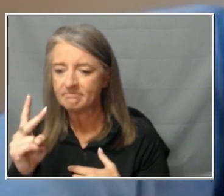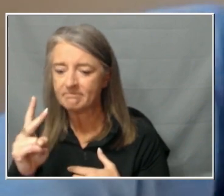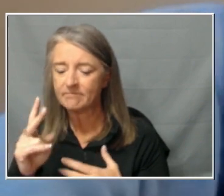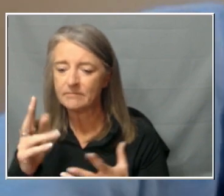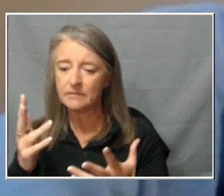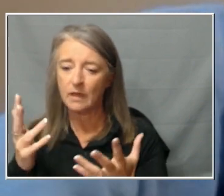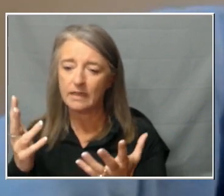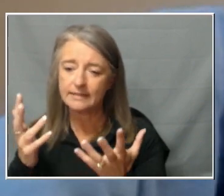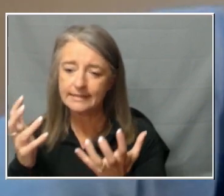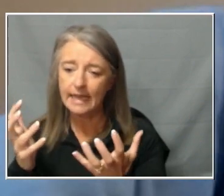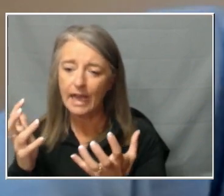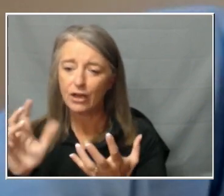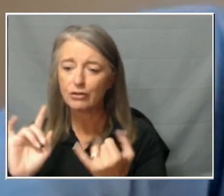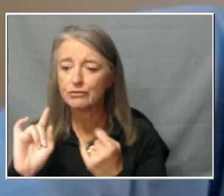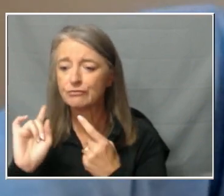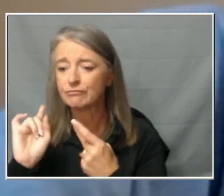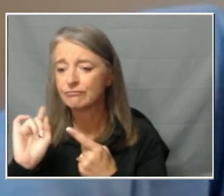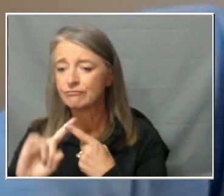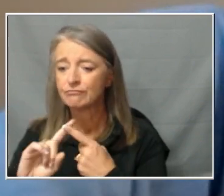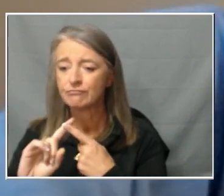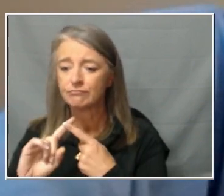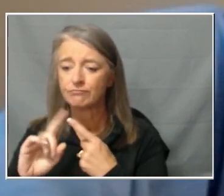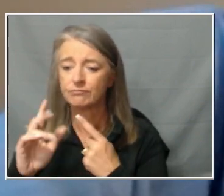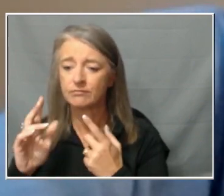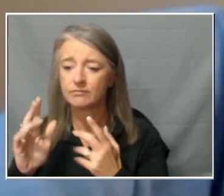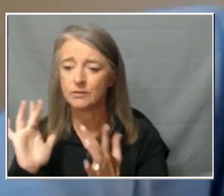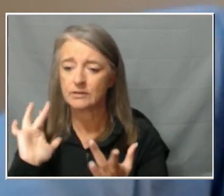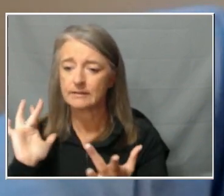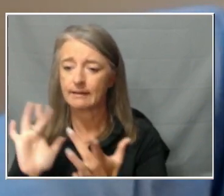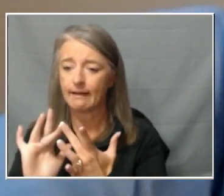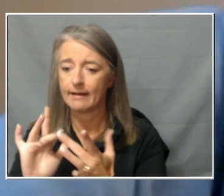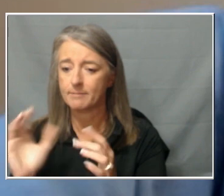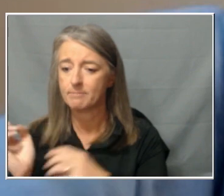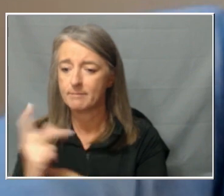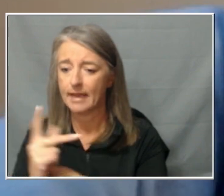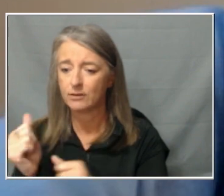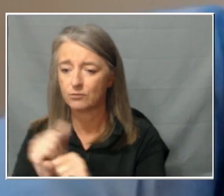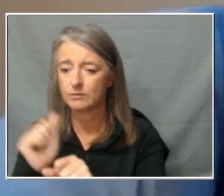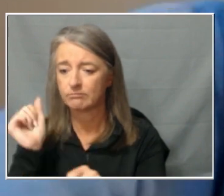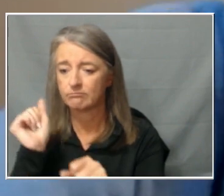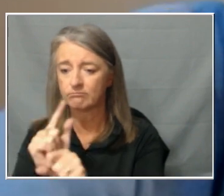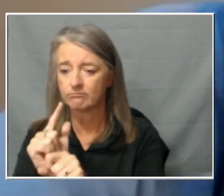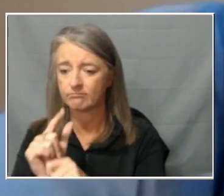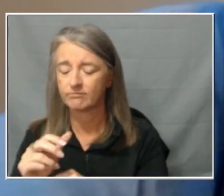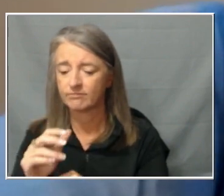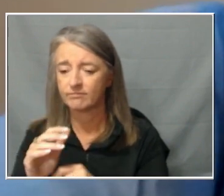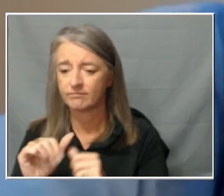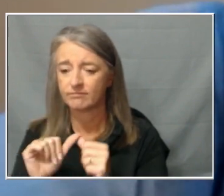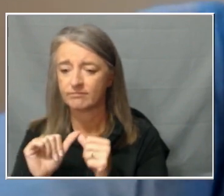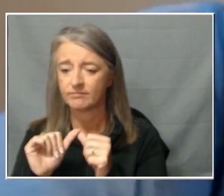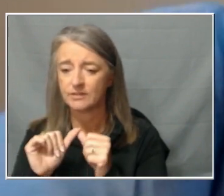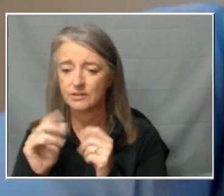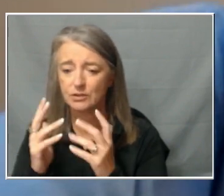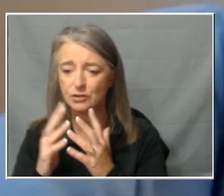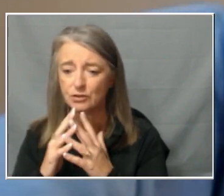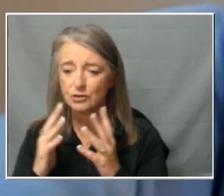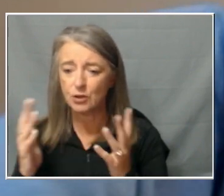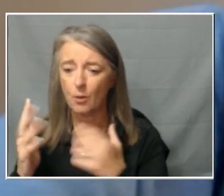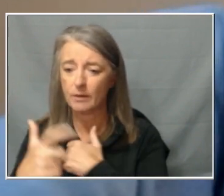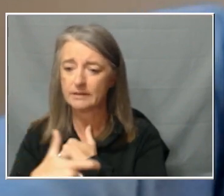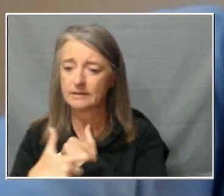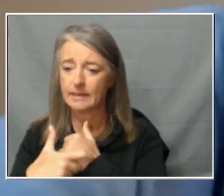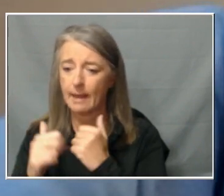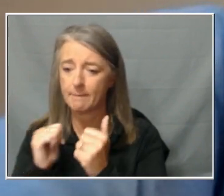desire to reconnect. Just so far, so much time